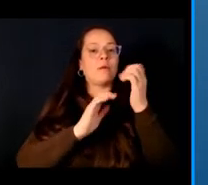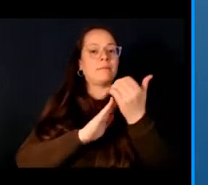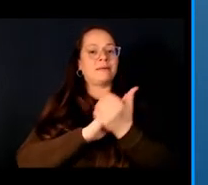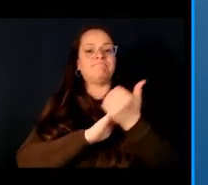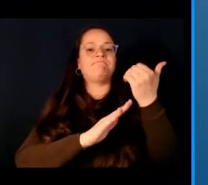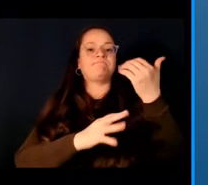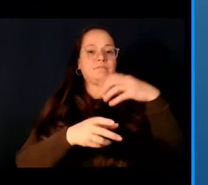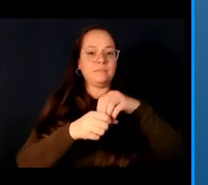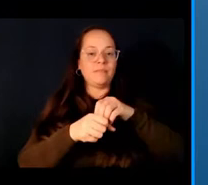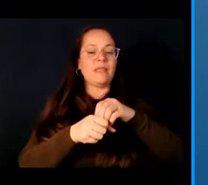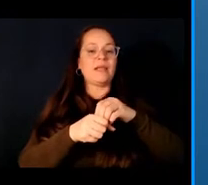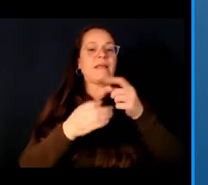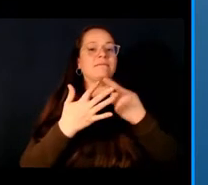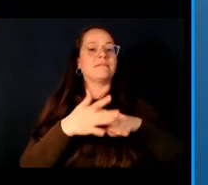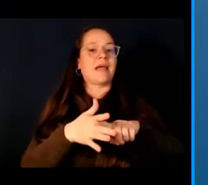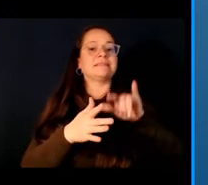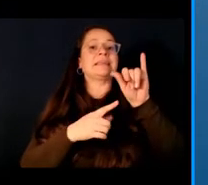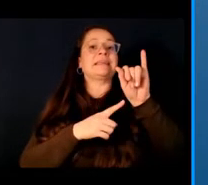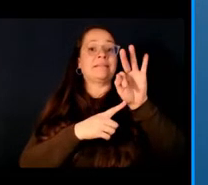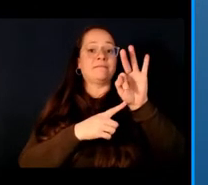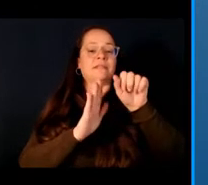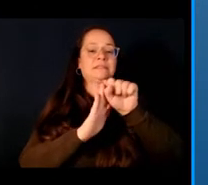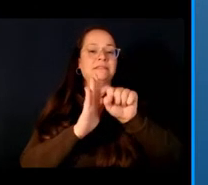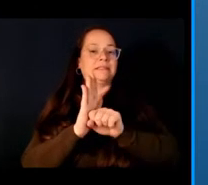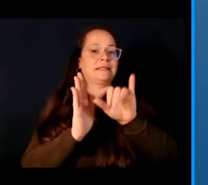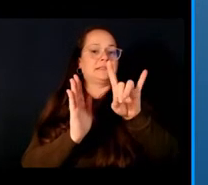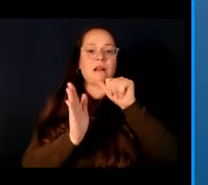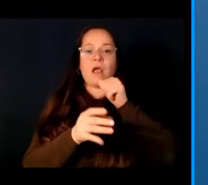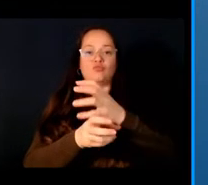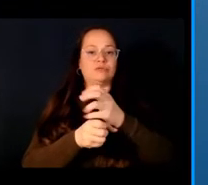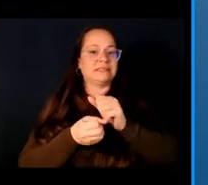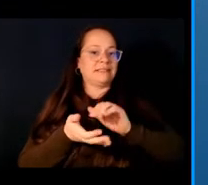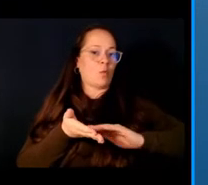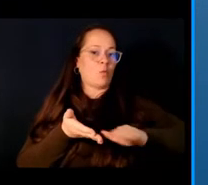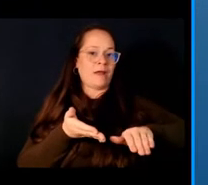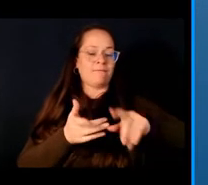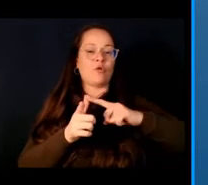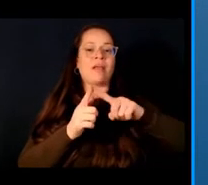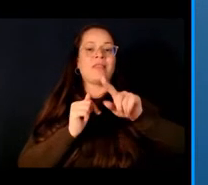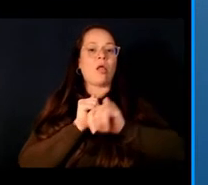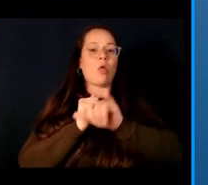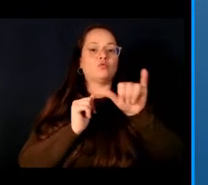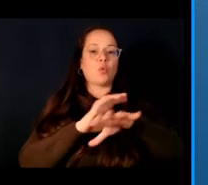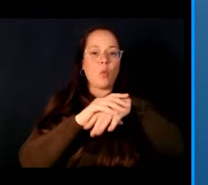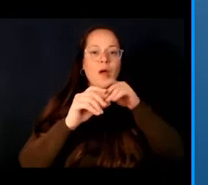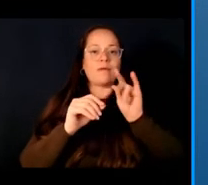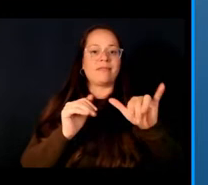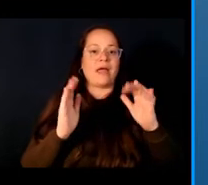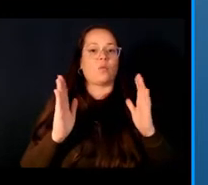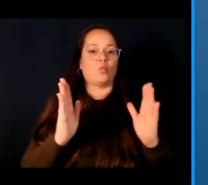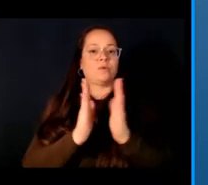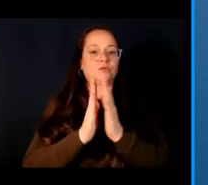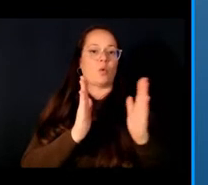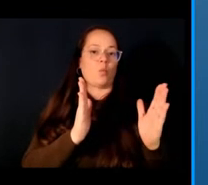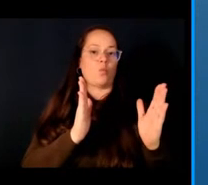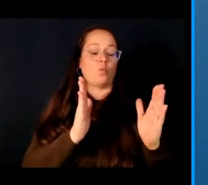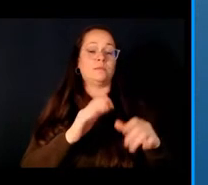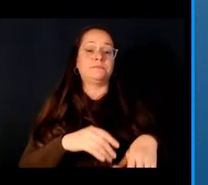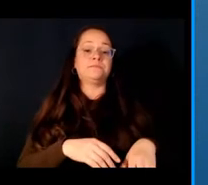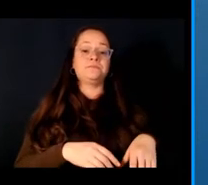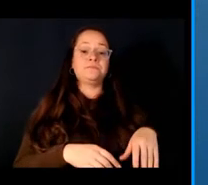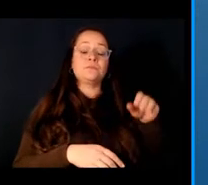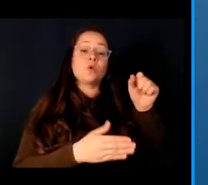effect if a state were to not receive a waiver and then also go outside the window so in the